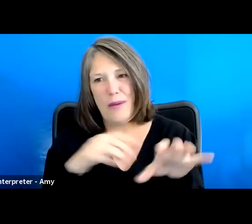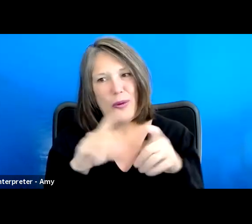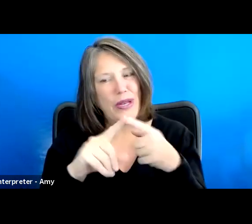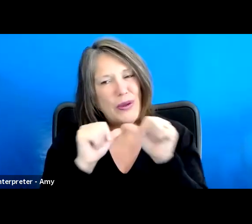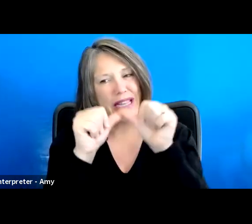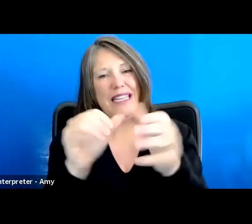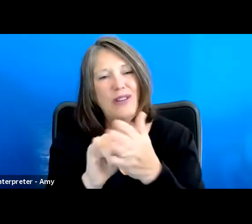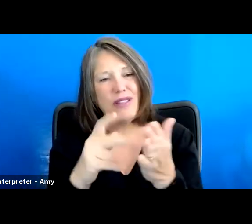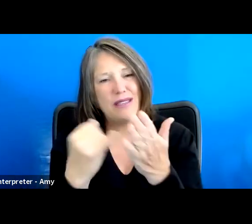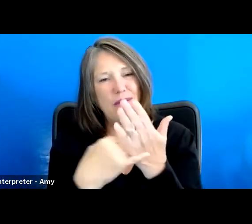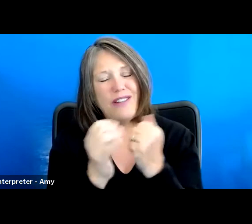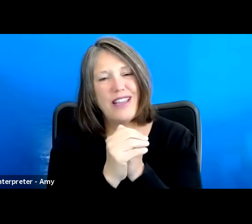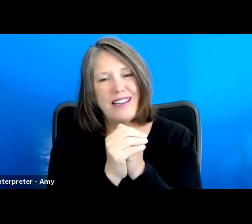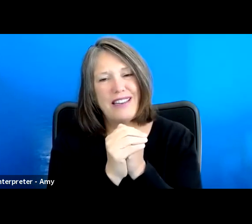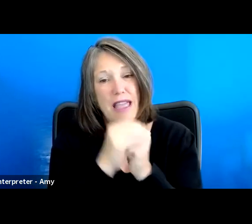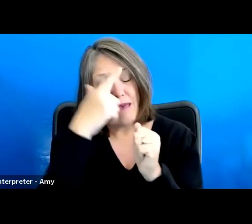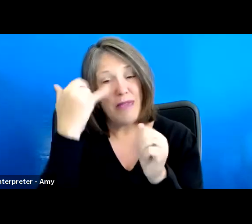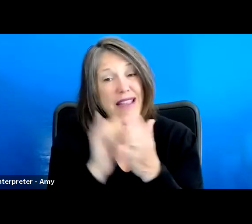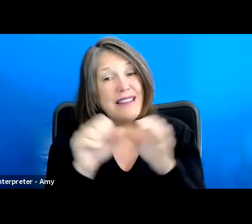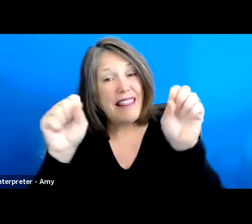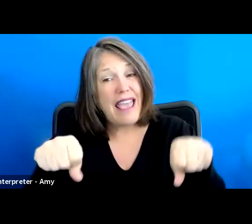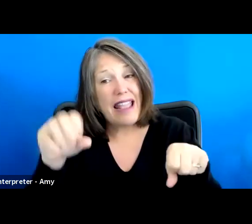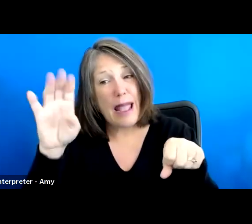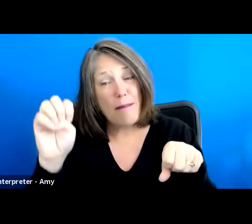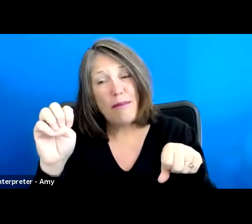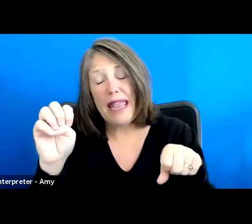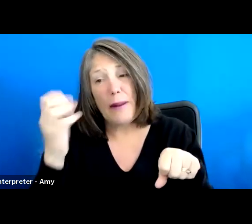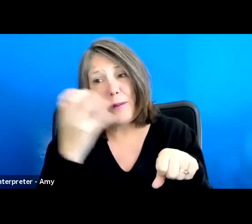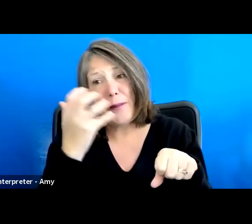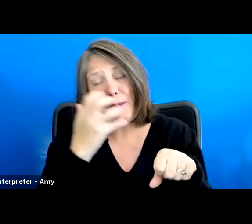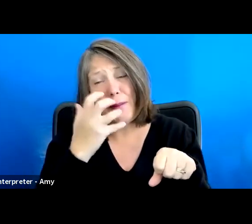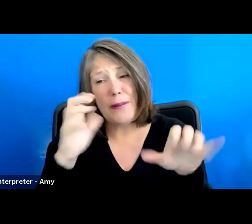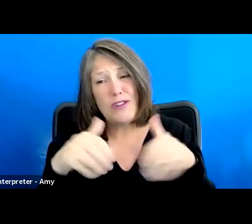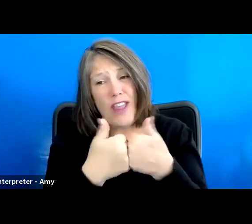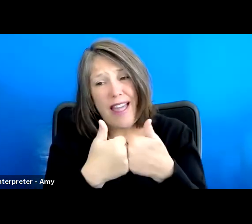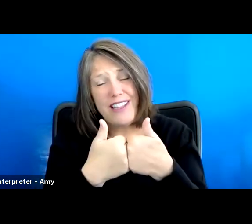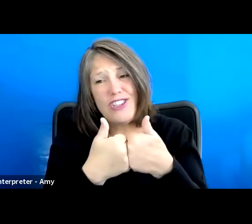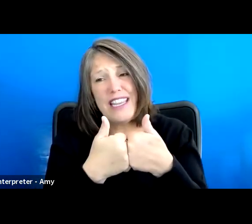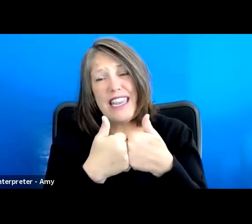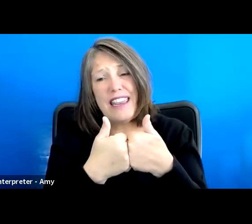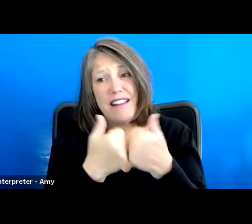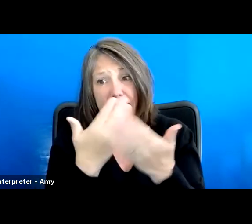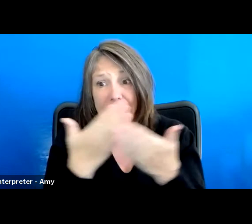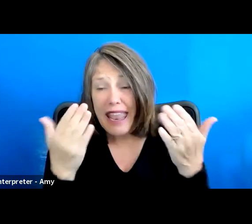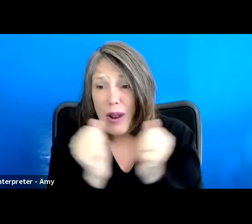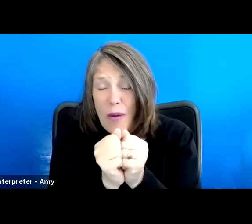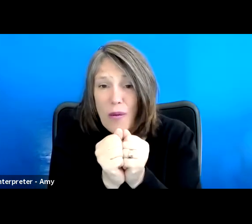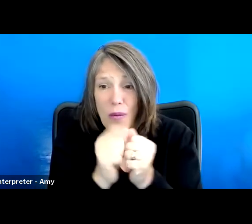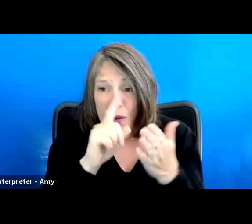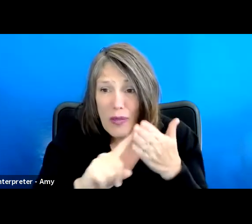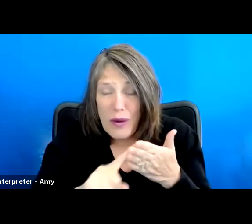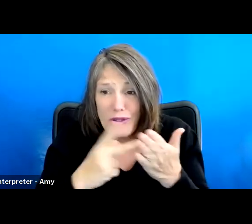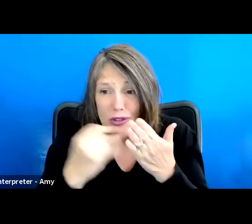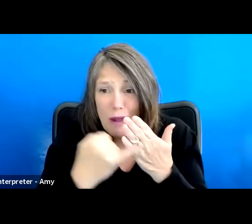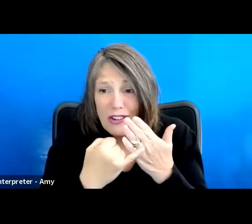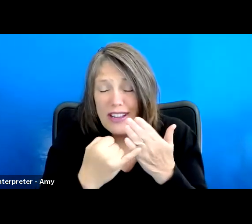this project because that can be a really challenging thing with research projects is